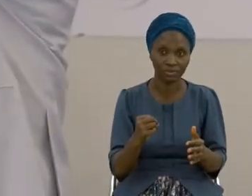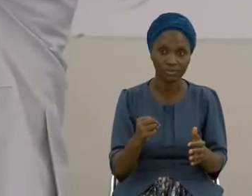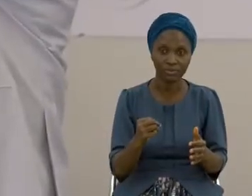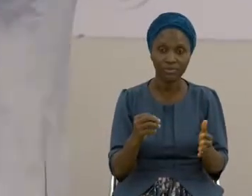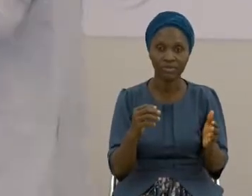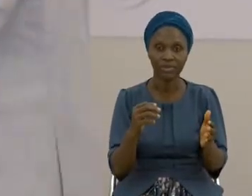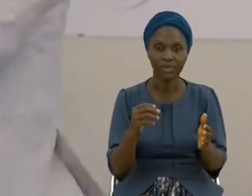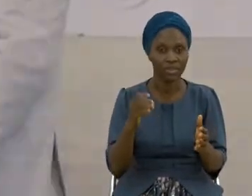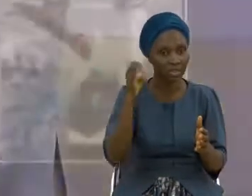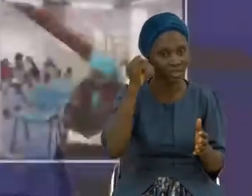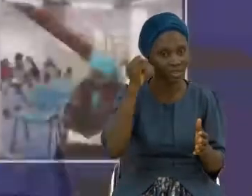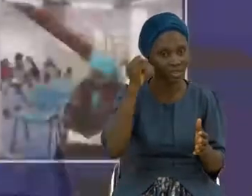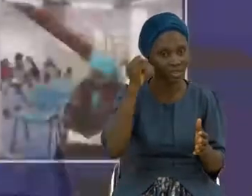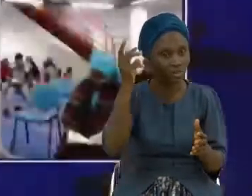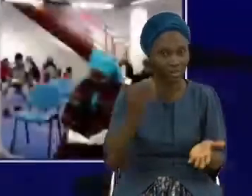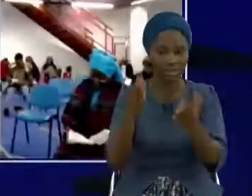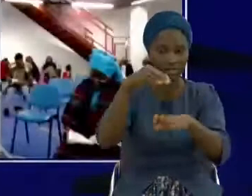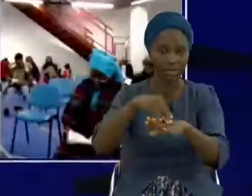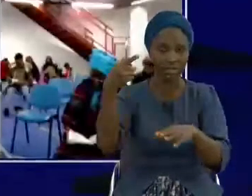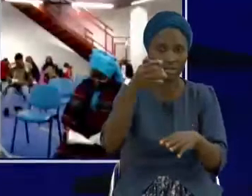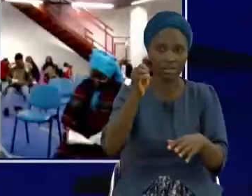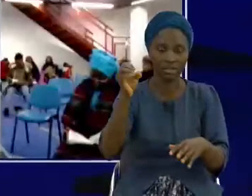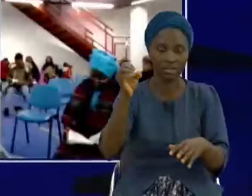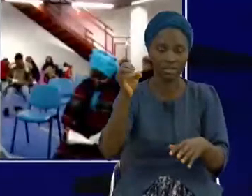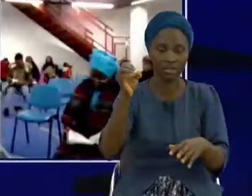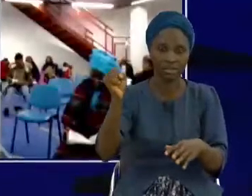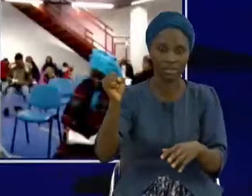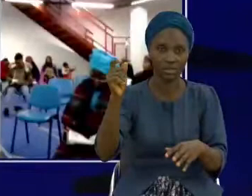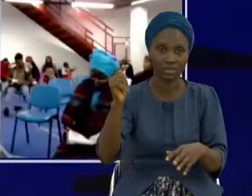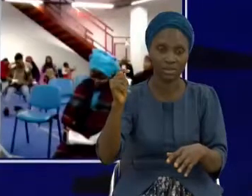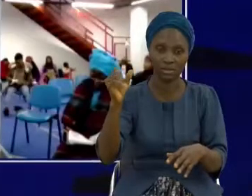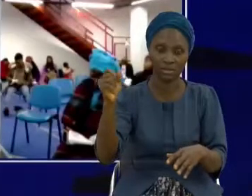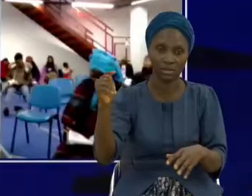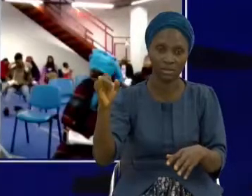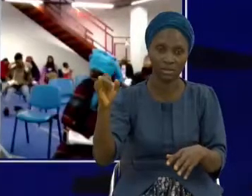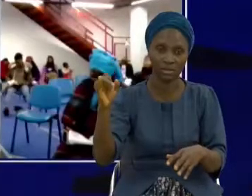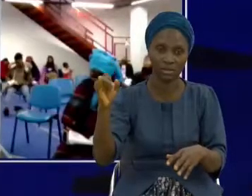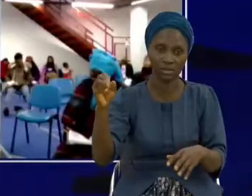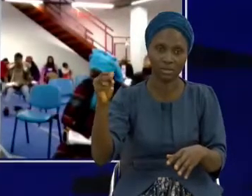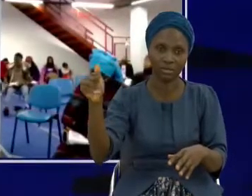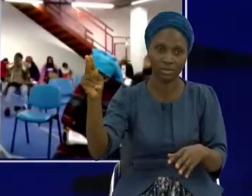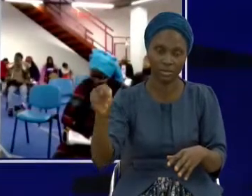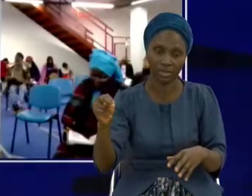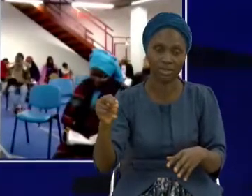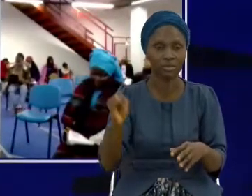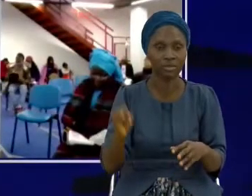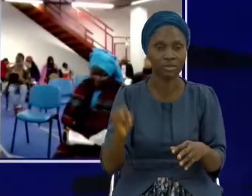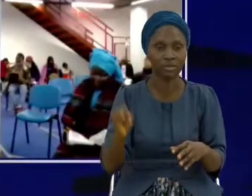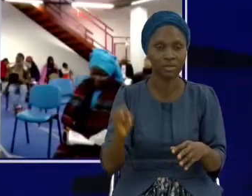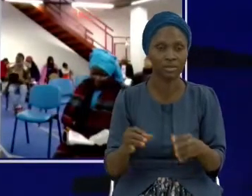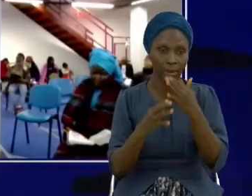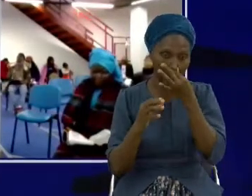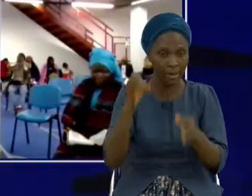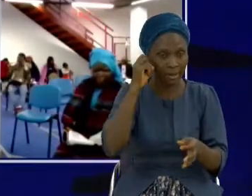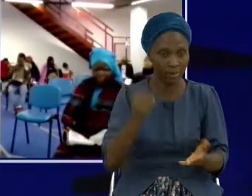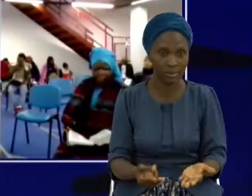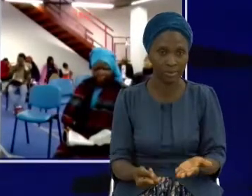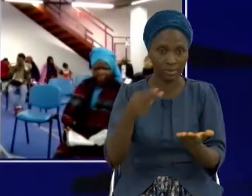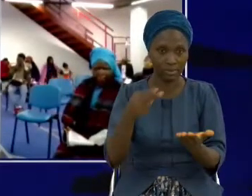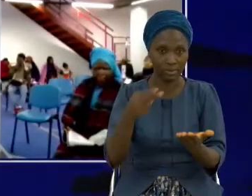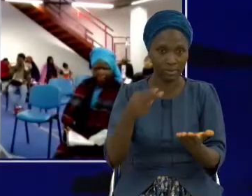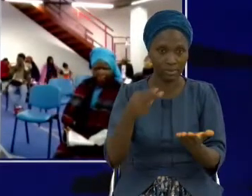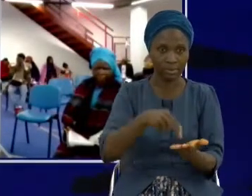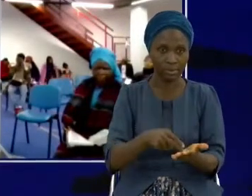that's not the end it was raised up again and if you were confessed with your mouth the lordship of